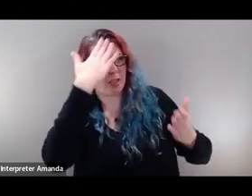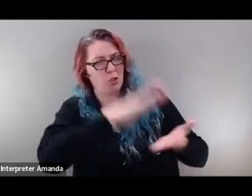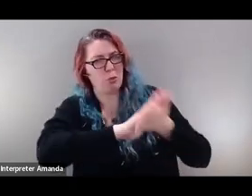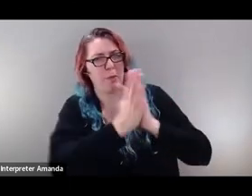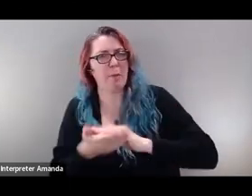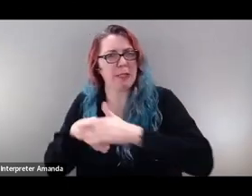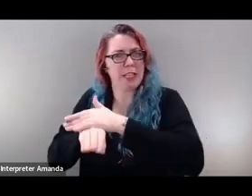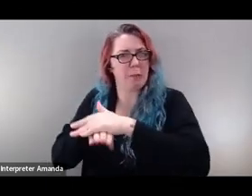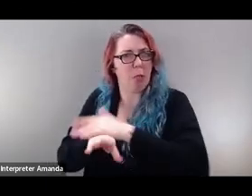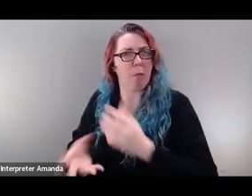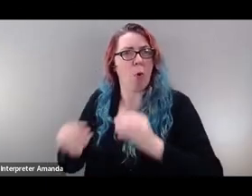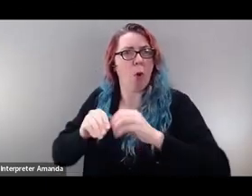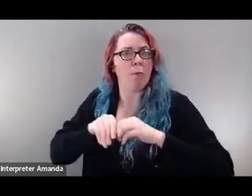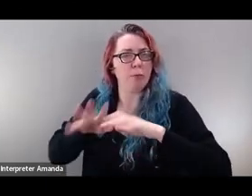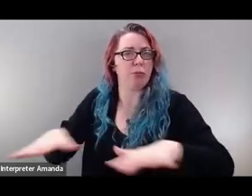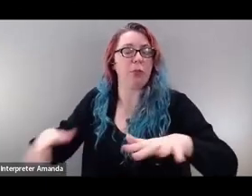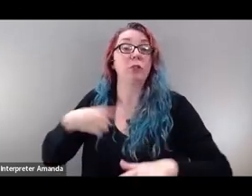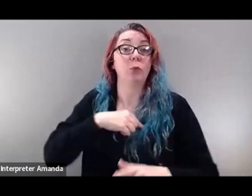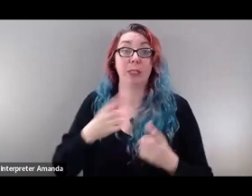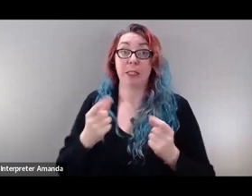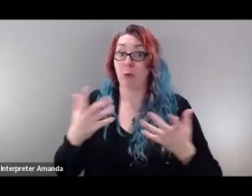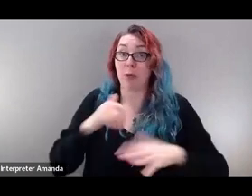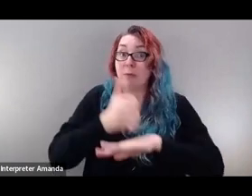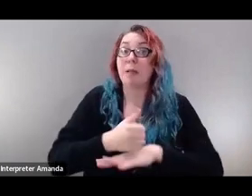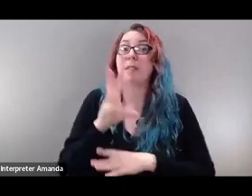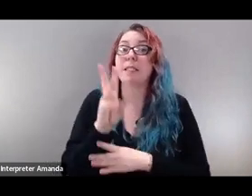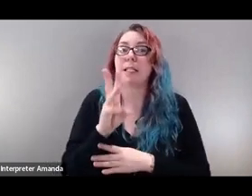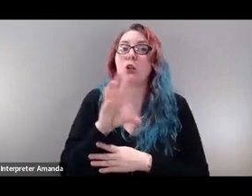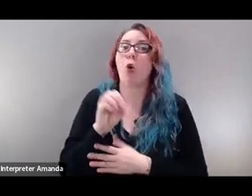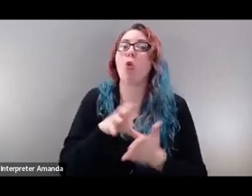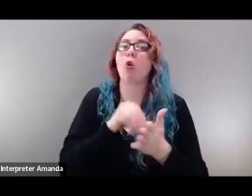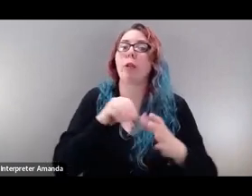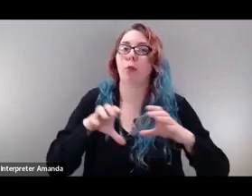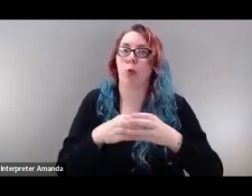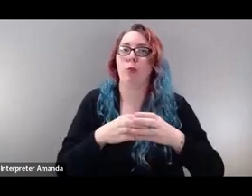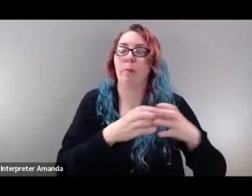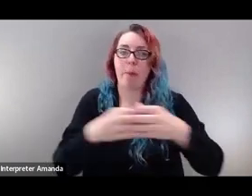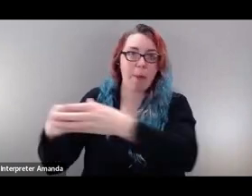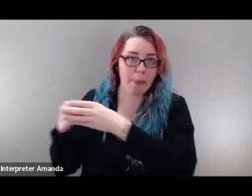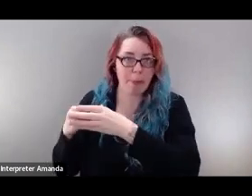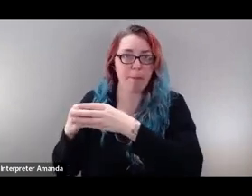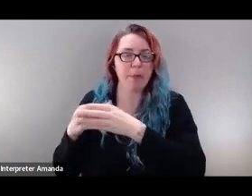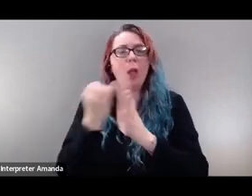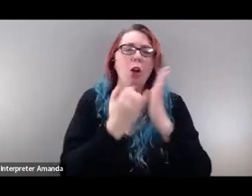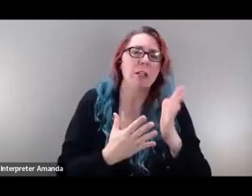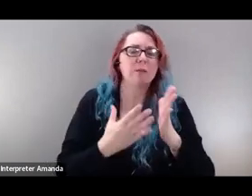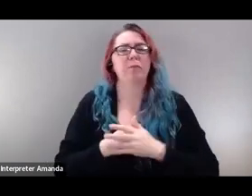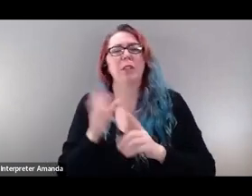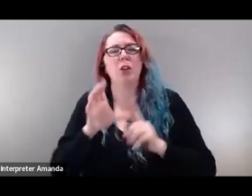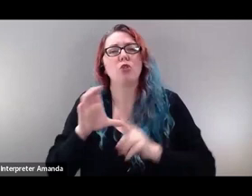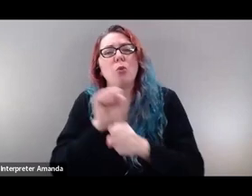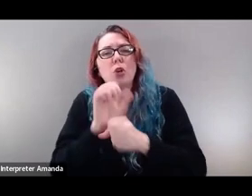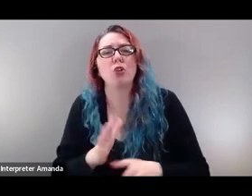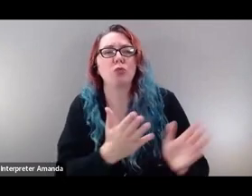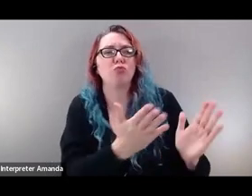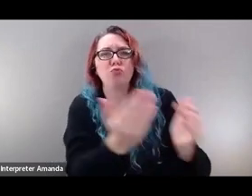our energy on creating 6 co-learning groups. In total, it was 42 artists and cultural workers with the help of a team of